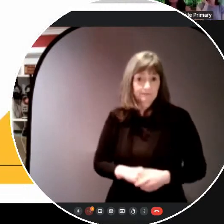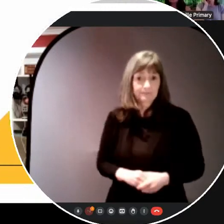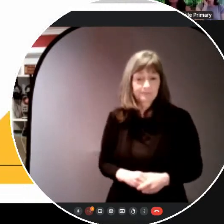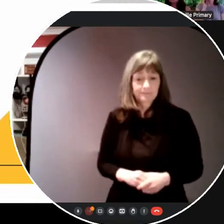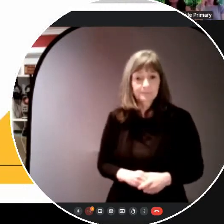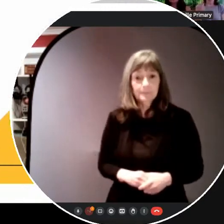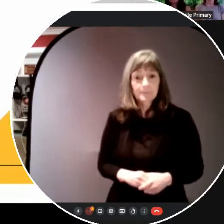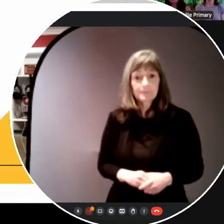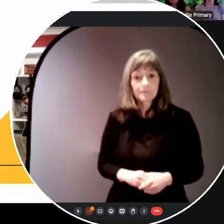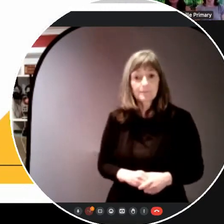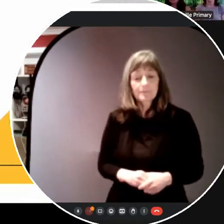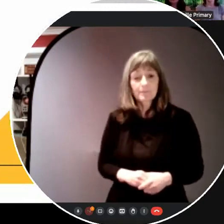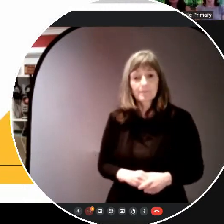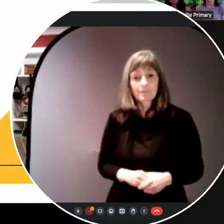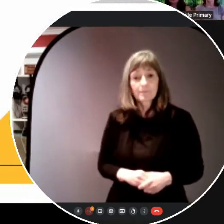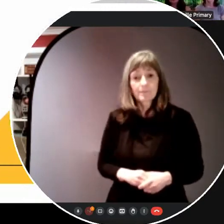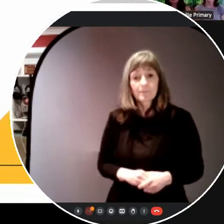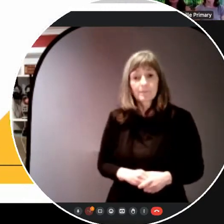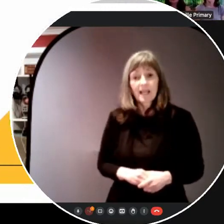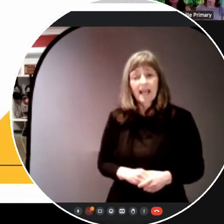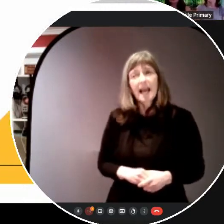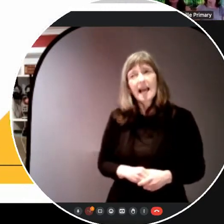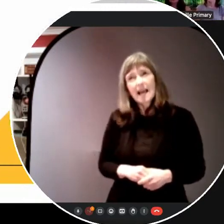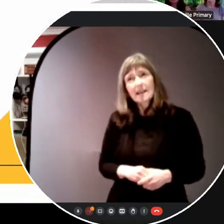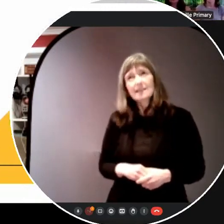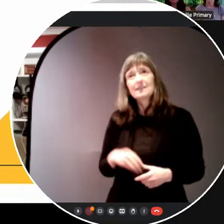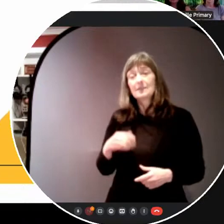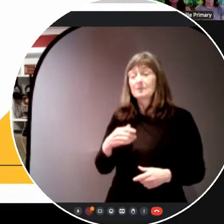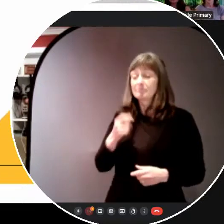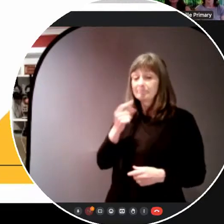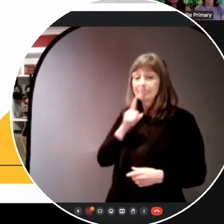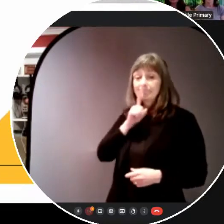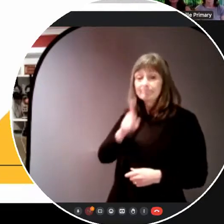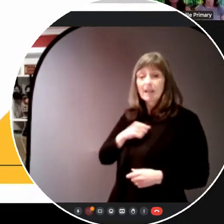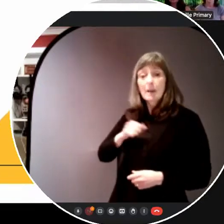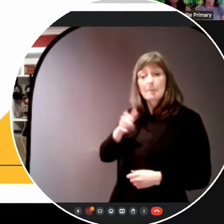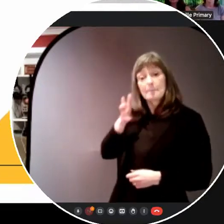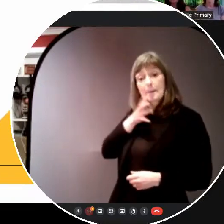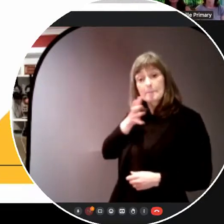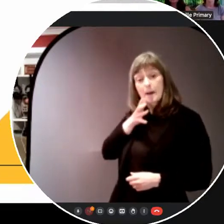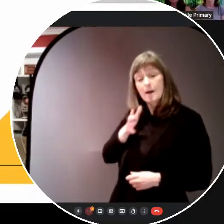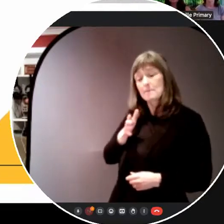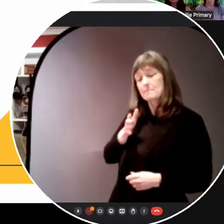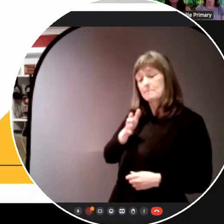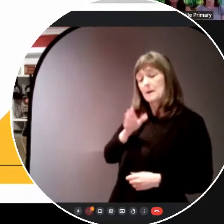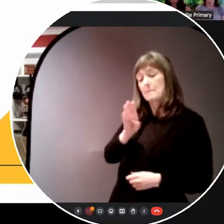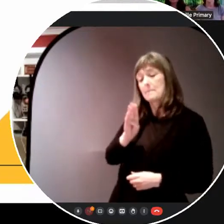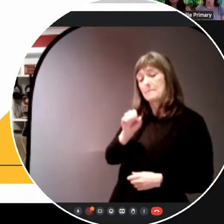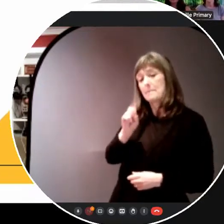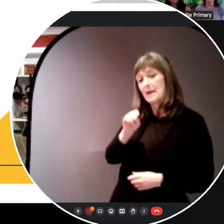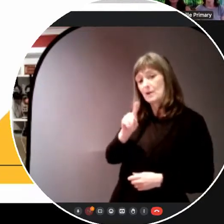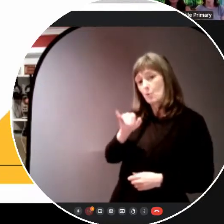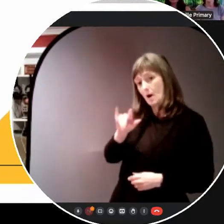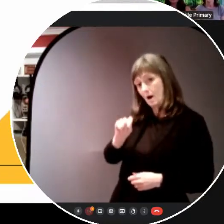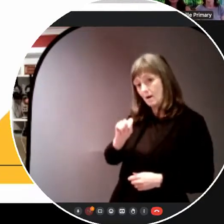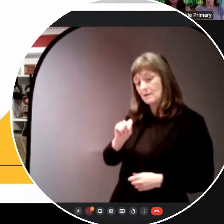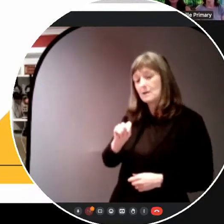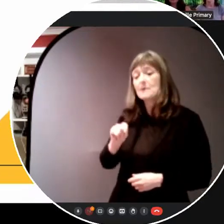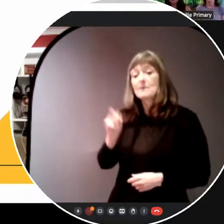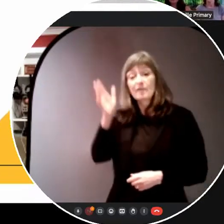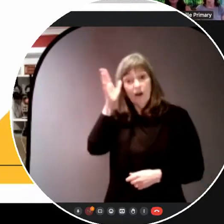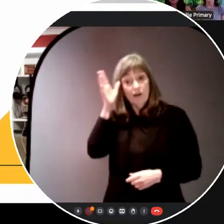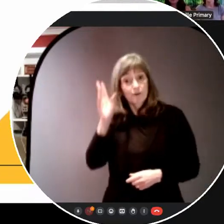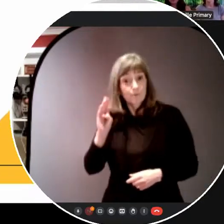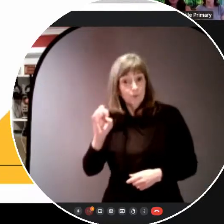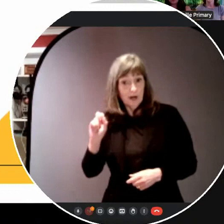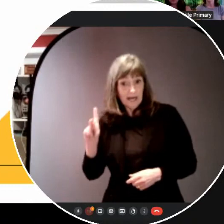And to show that a little closer to home is that my mother was a Benoit and my father a Brake. And one family had 9 children, the